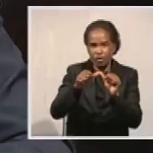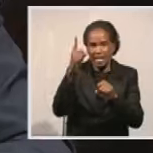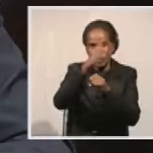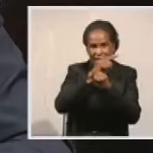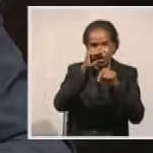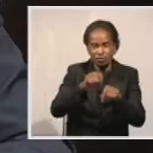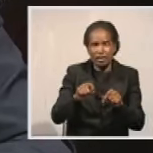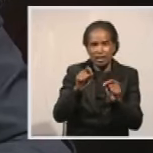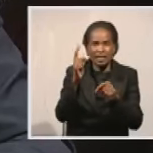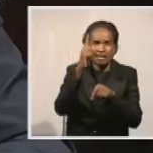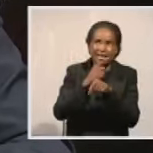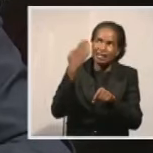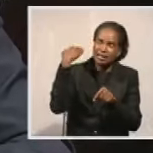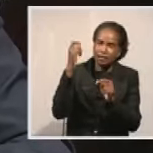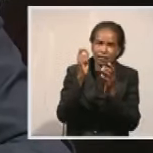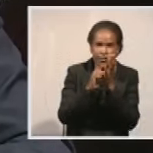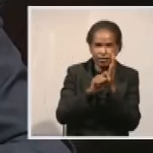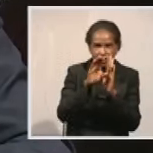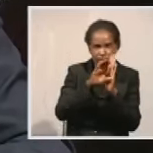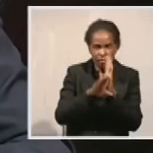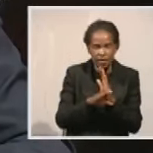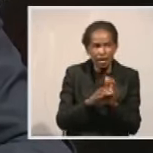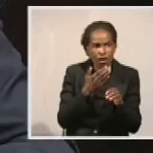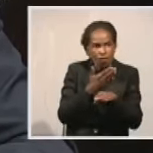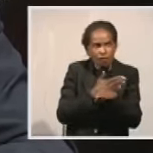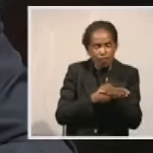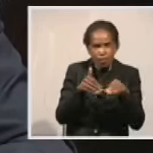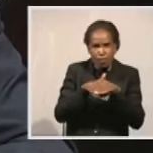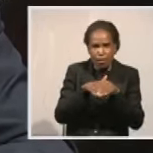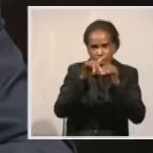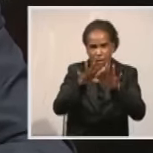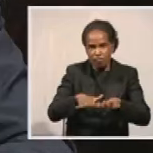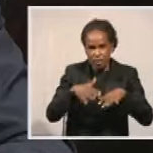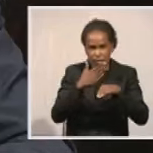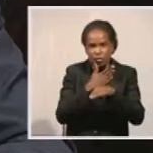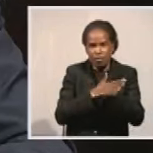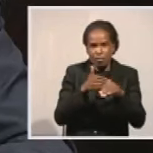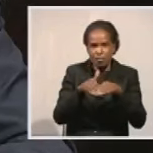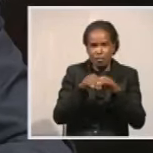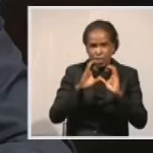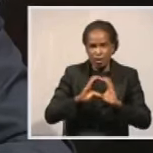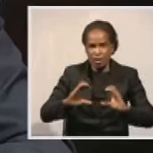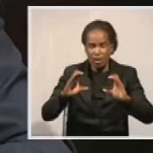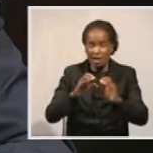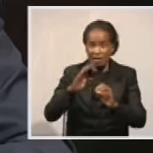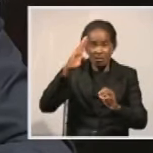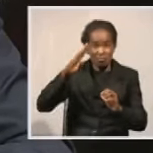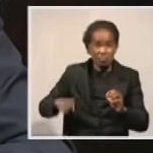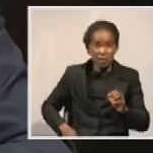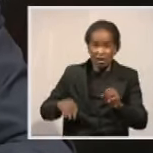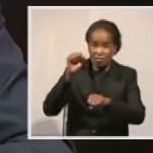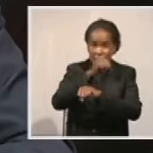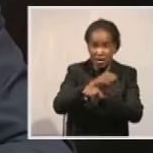Day, being joined, of course, there by former member of parliament, former member of cabinet, a liberation struggle